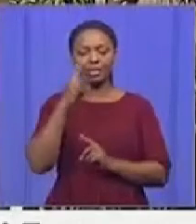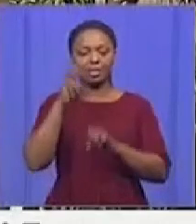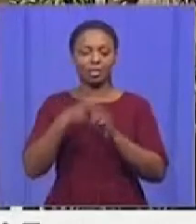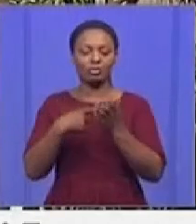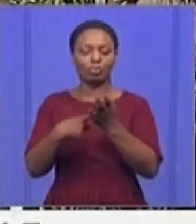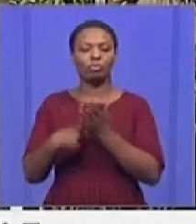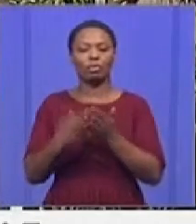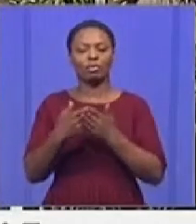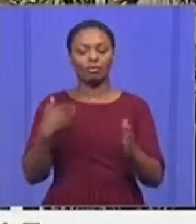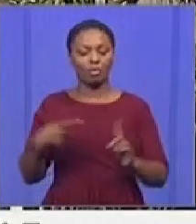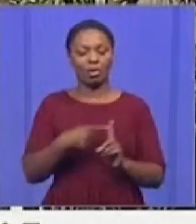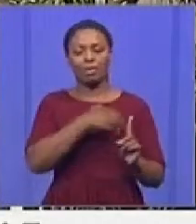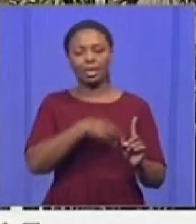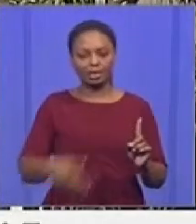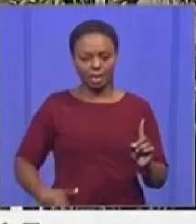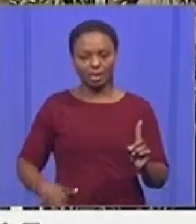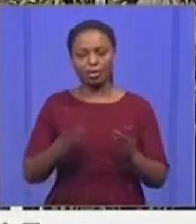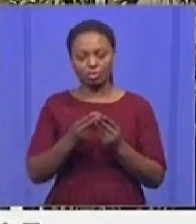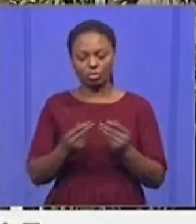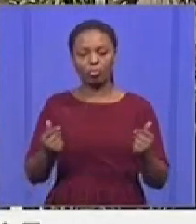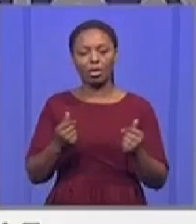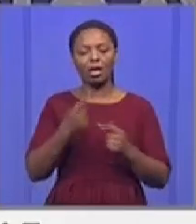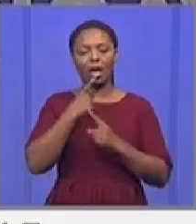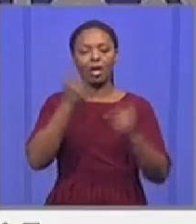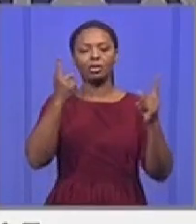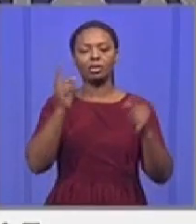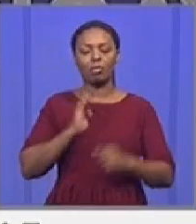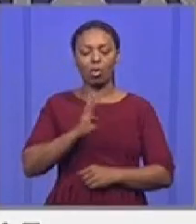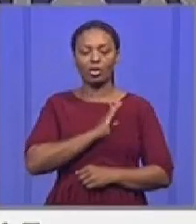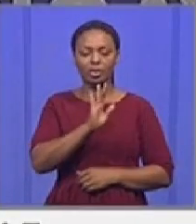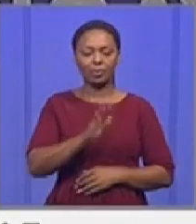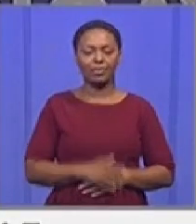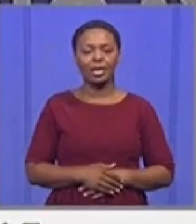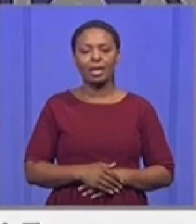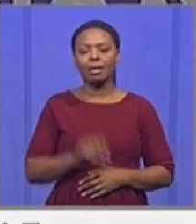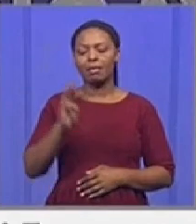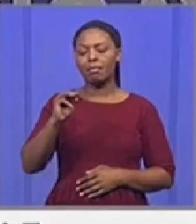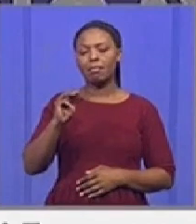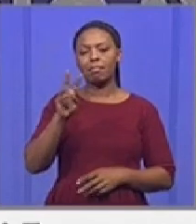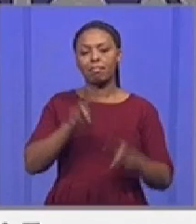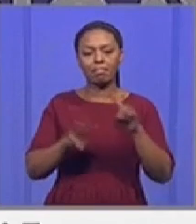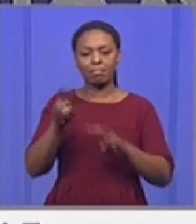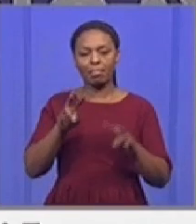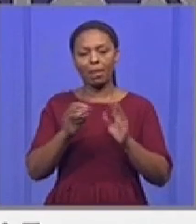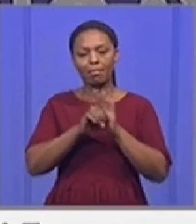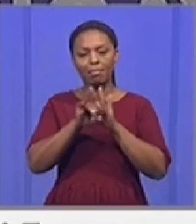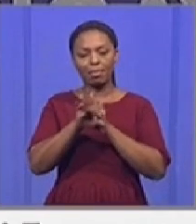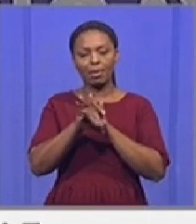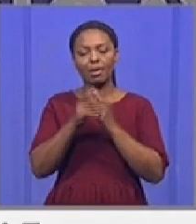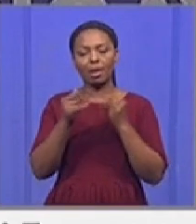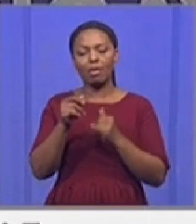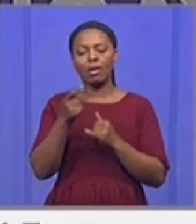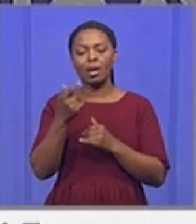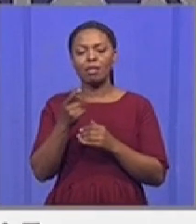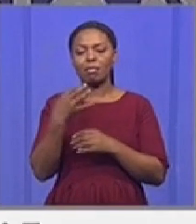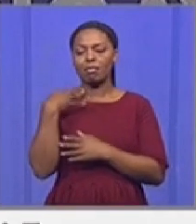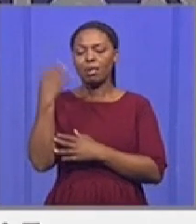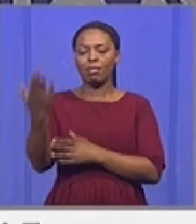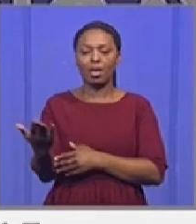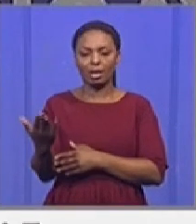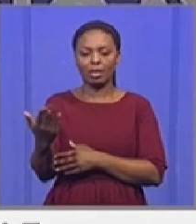pele moporesidente a ka itsise boto e ntšhwa. Beke e fetile Media Monitoring Africa e ne a dira kopo ya ka bonako kwa kgotlatshekelo ya